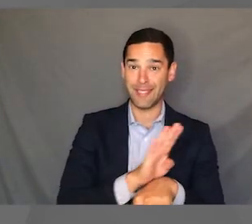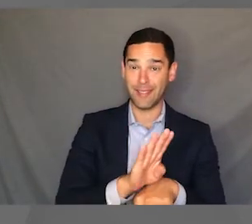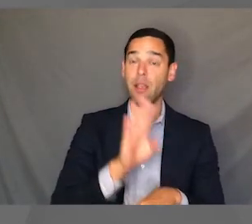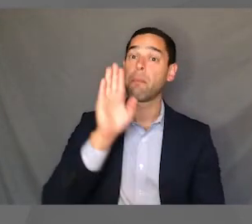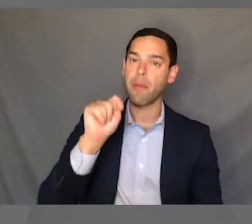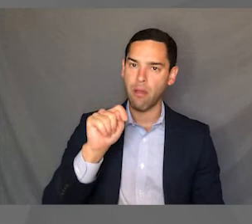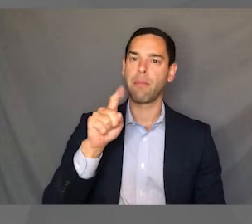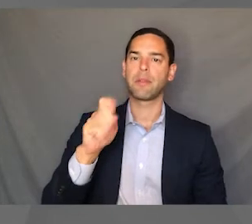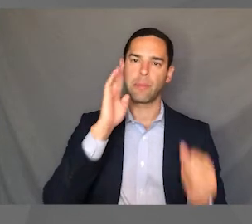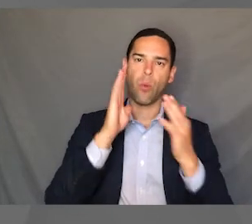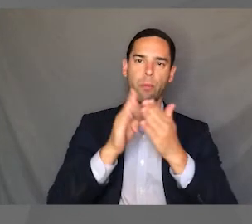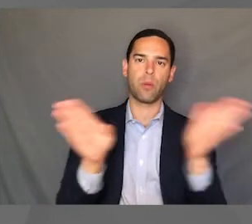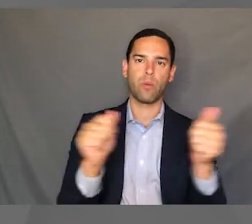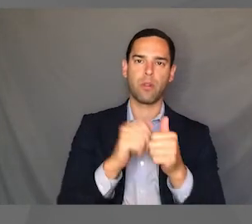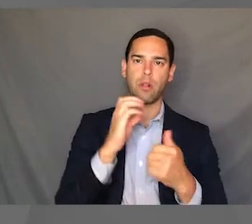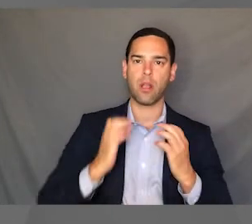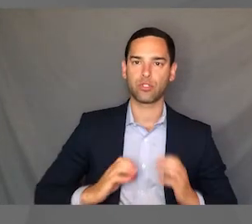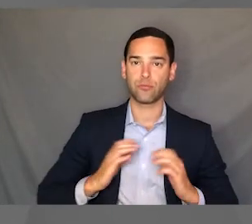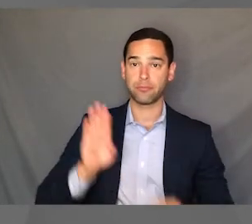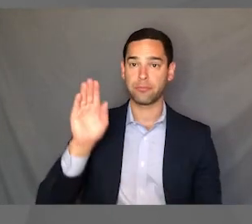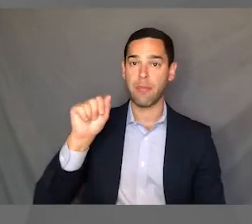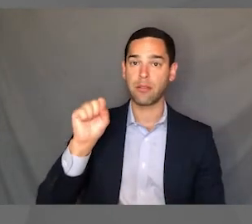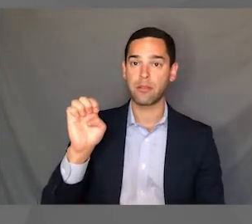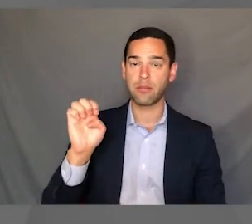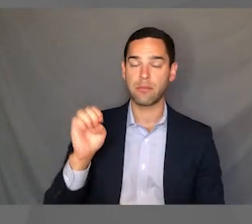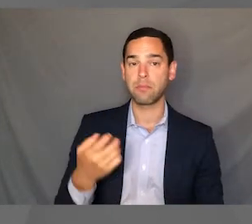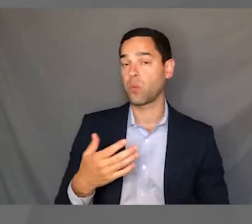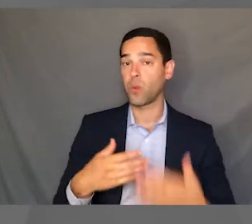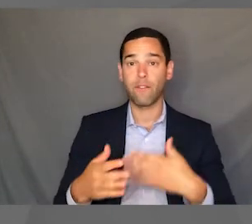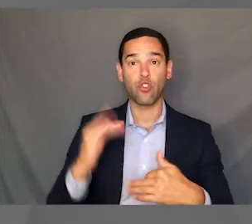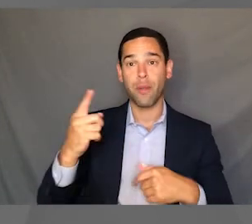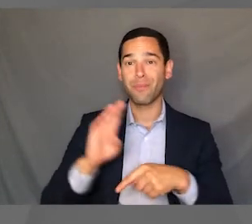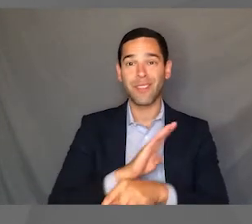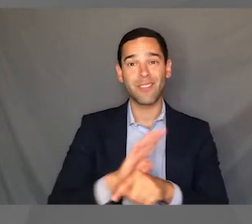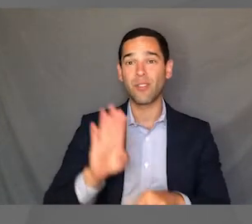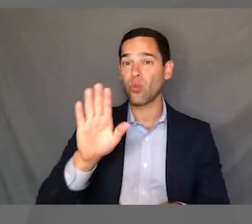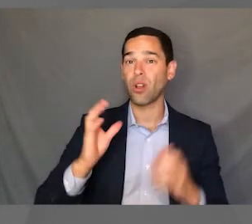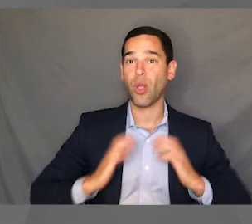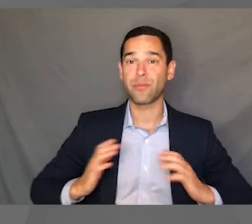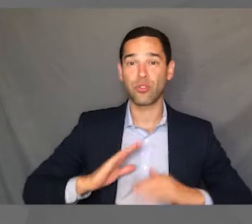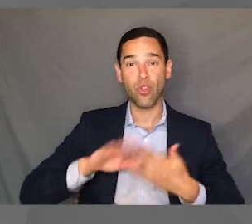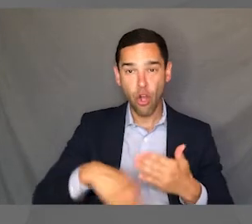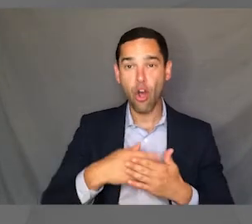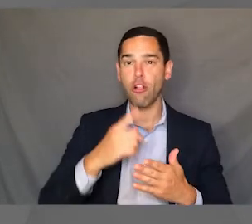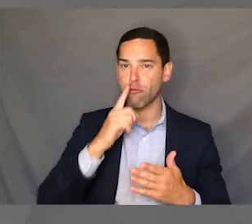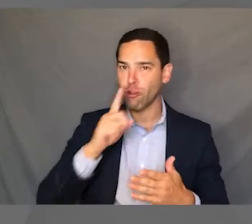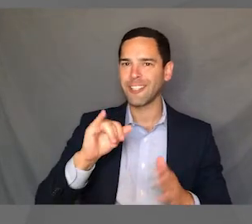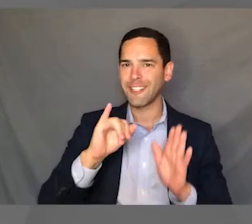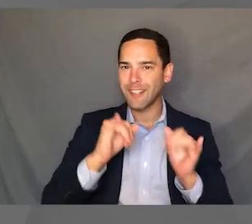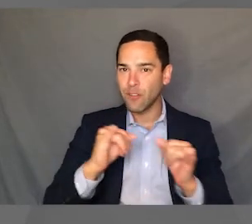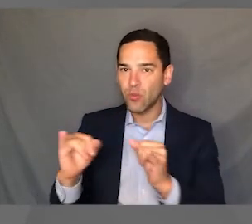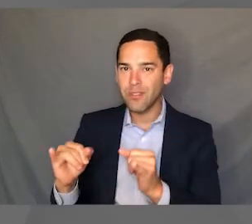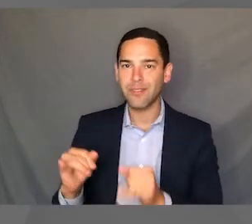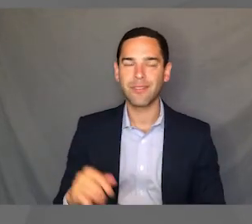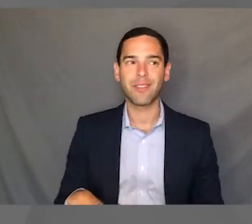open to your customer base. And whatever your business is, your customer base are all individuals. And your customer base also needs